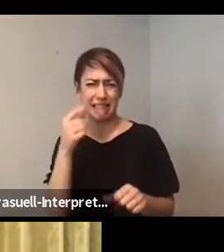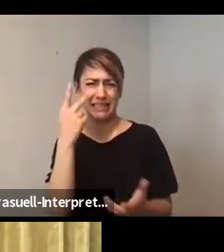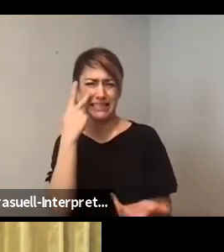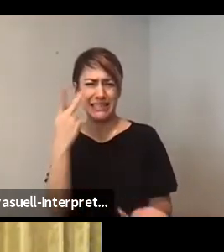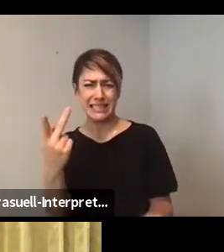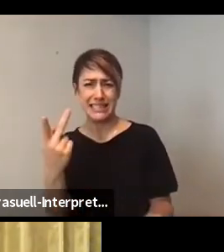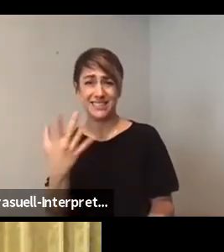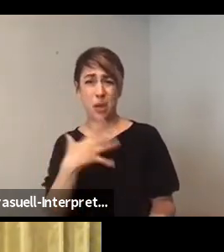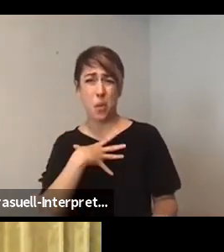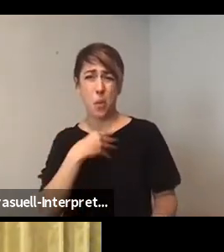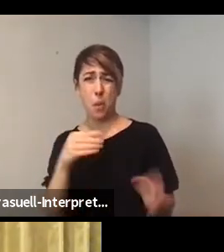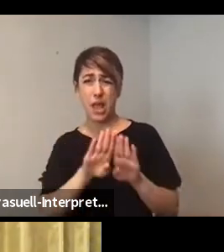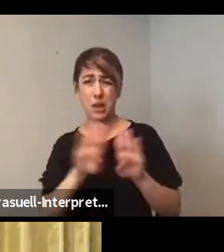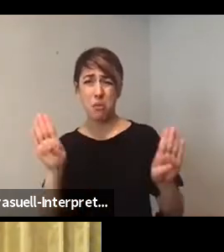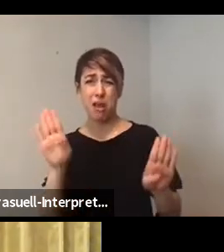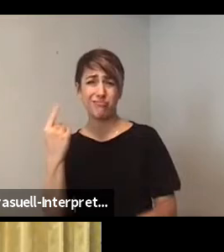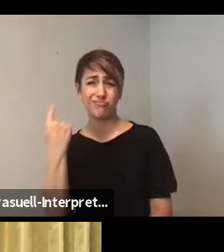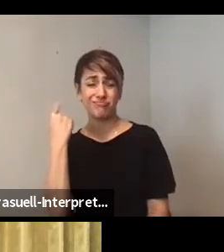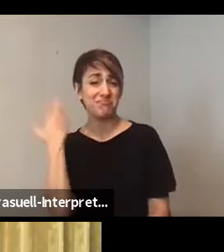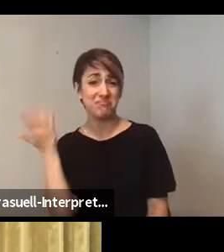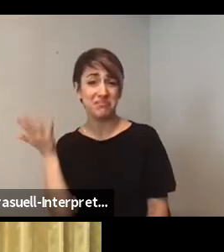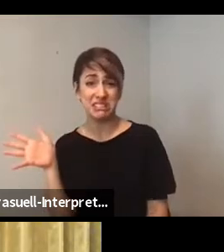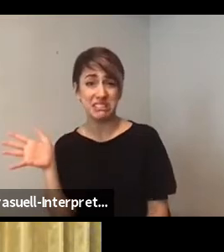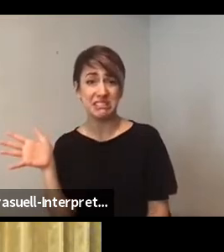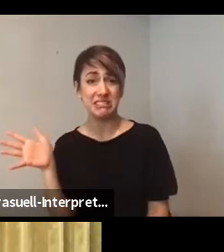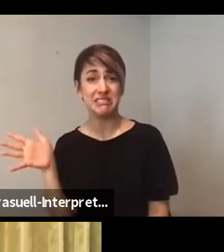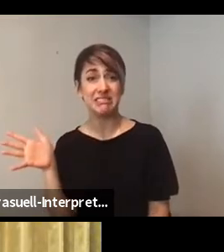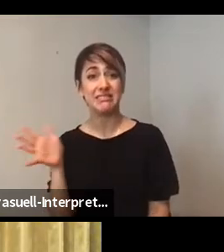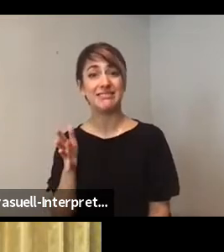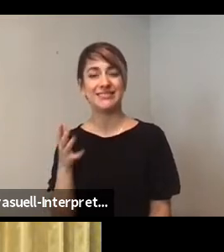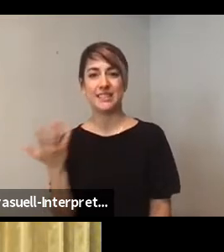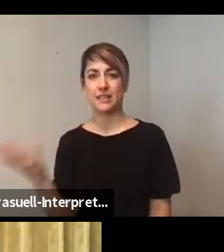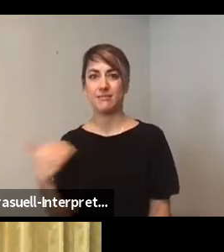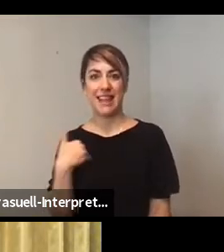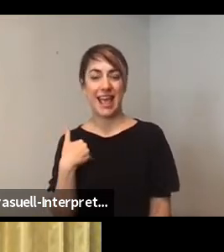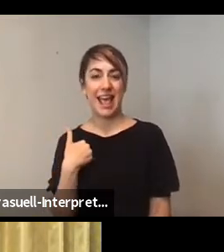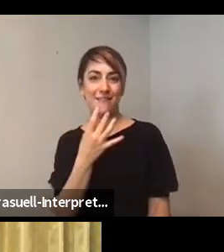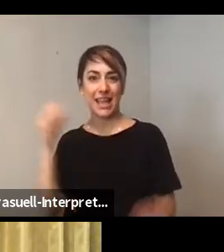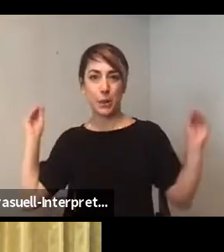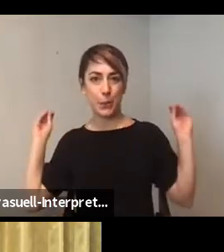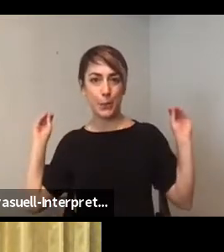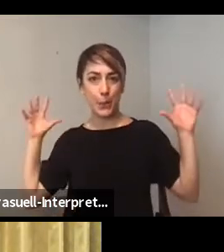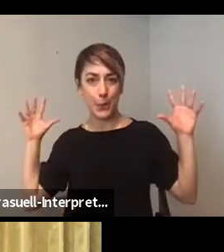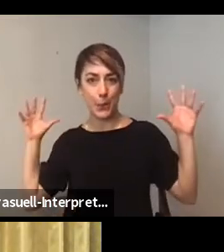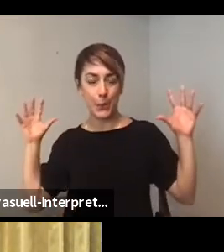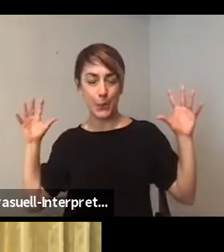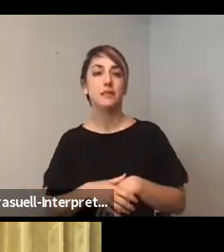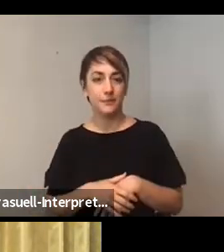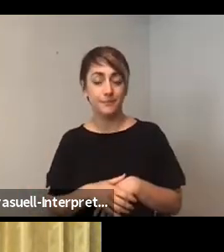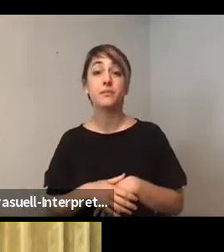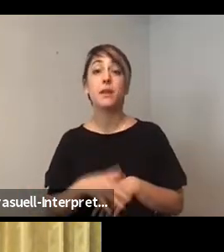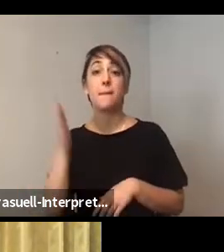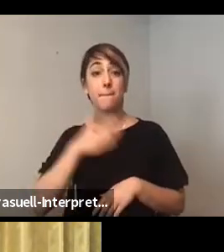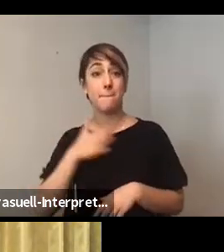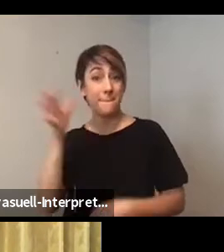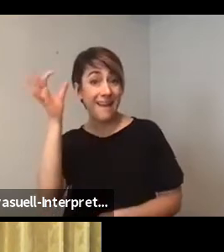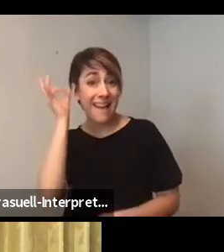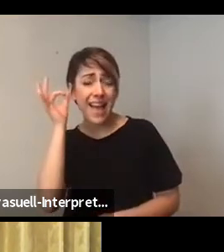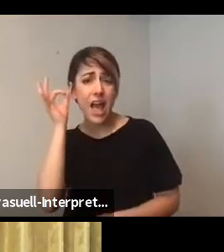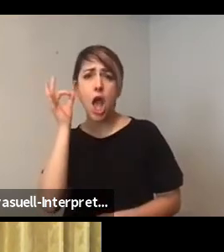a white wall, and I've got some fairy lights behind me. I have dark brown hair, which is styled to the